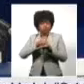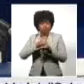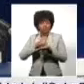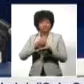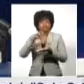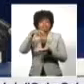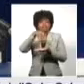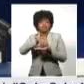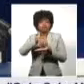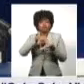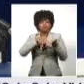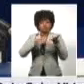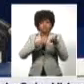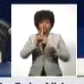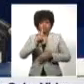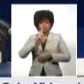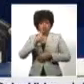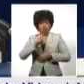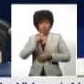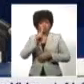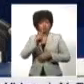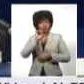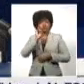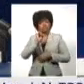Curi Tropical Medicine Institute,